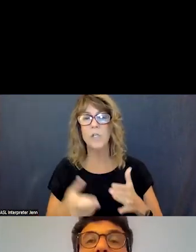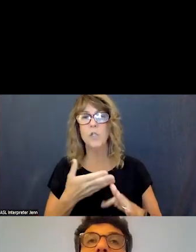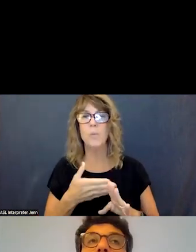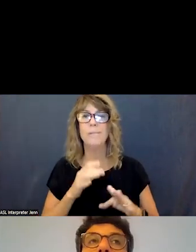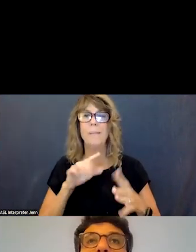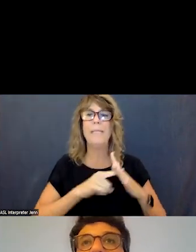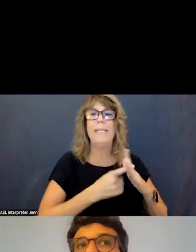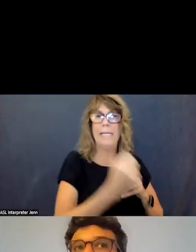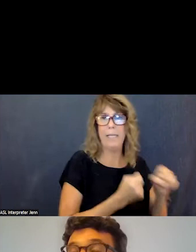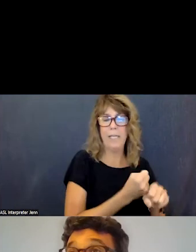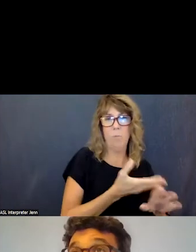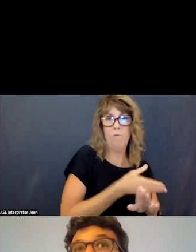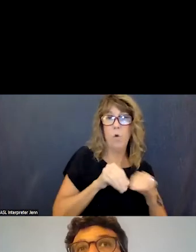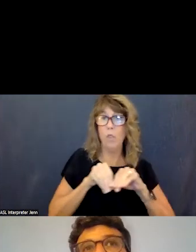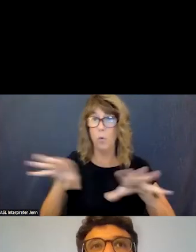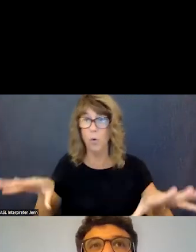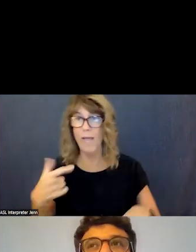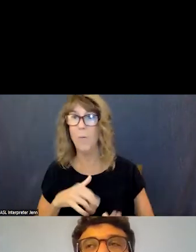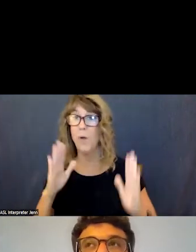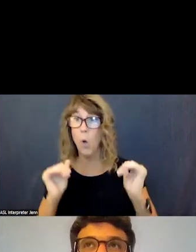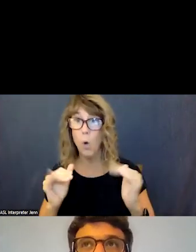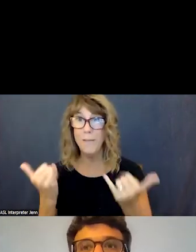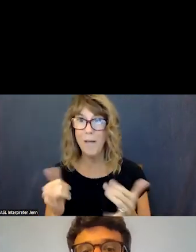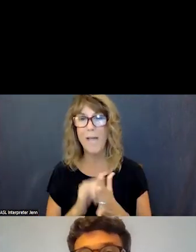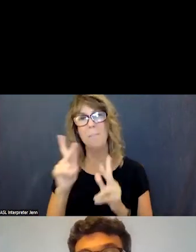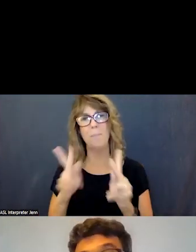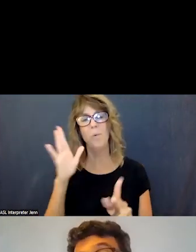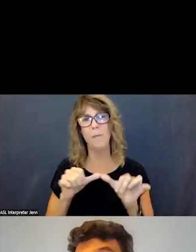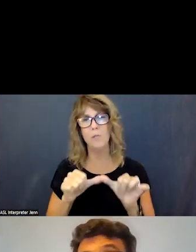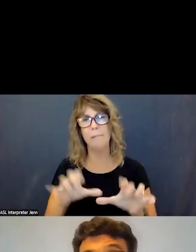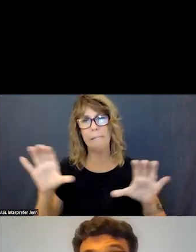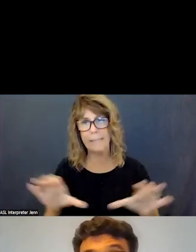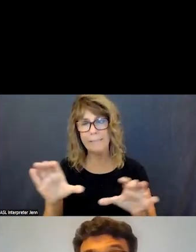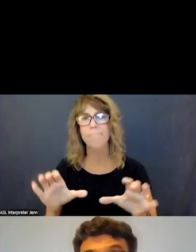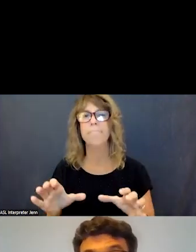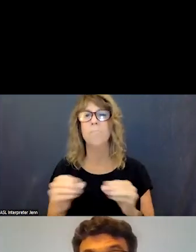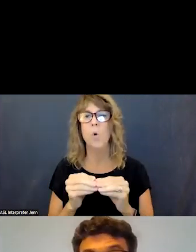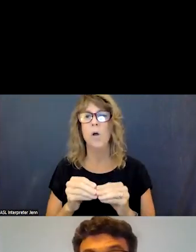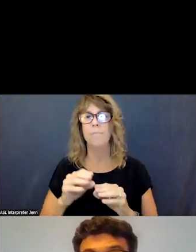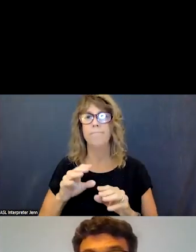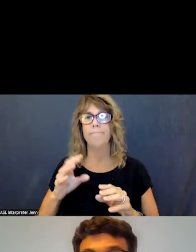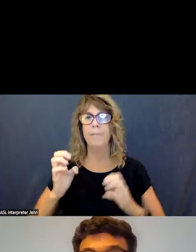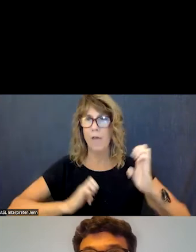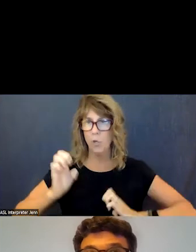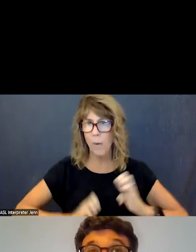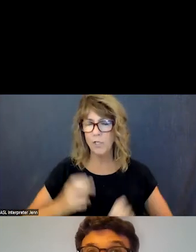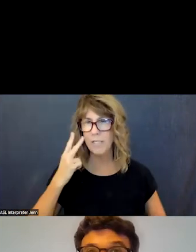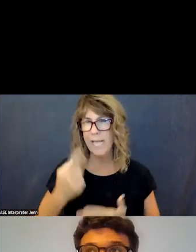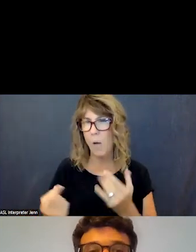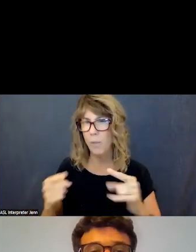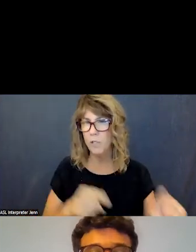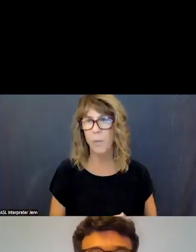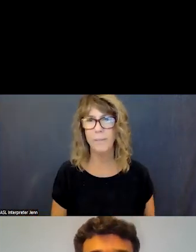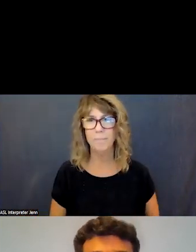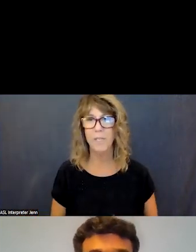rollout, and that we hope folks are going to be doing continued evaluations of how things are going. Because we all want this to work